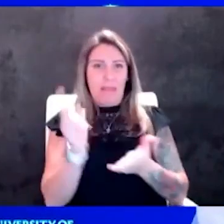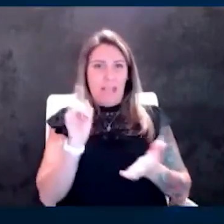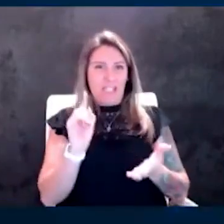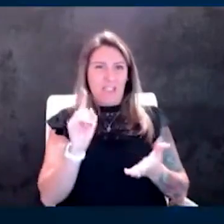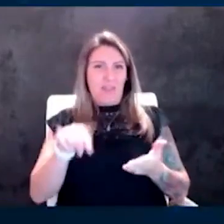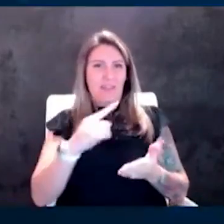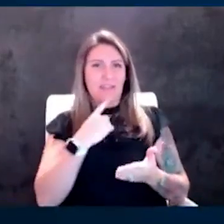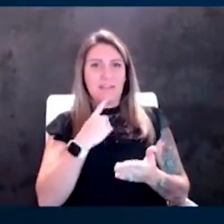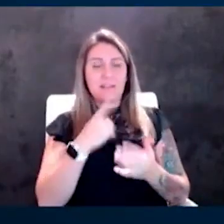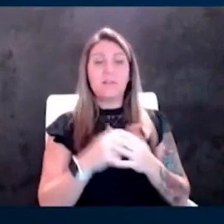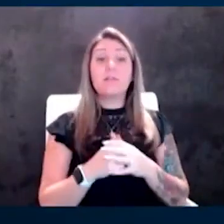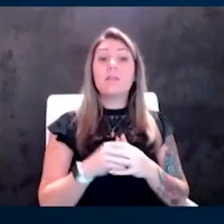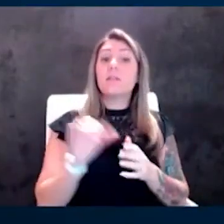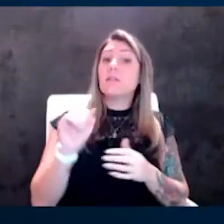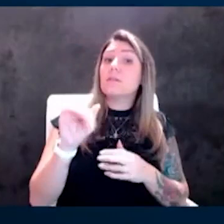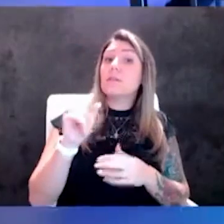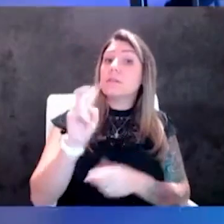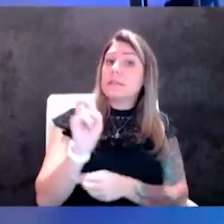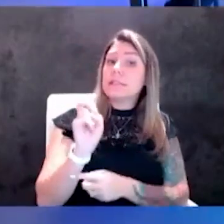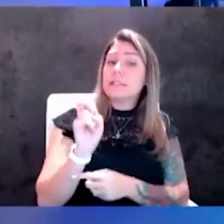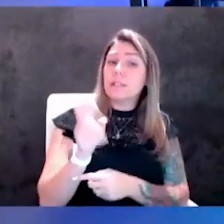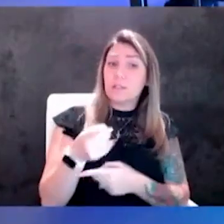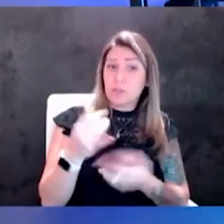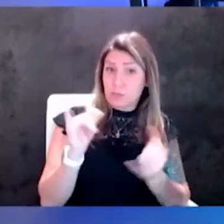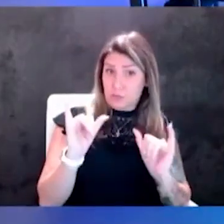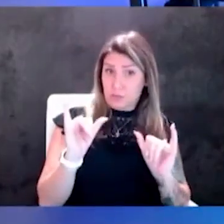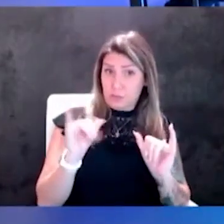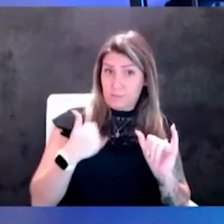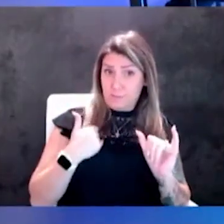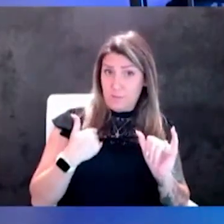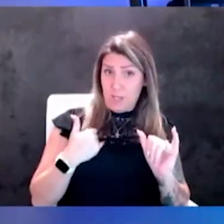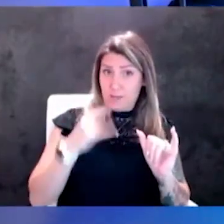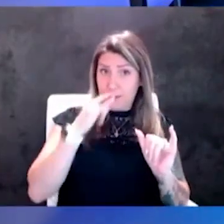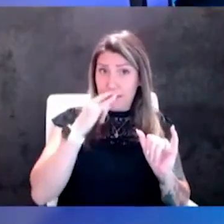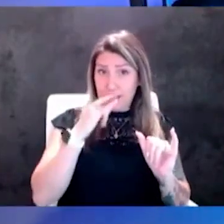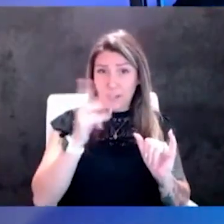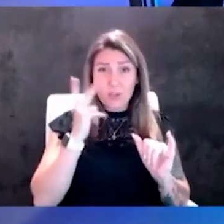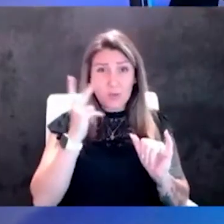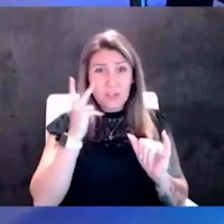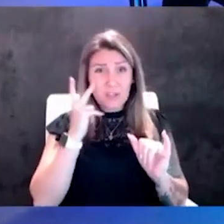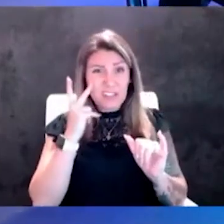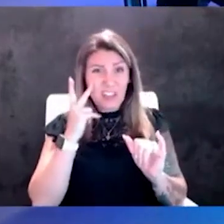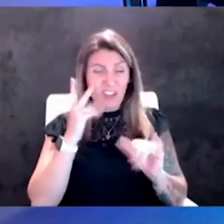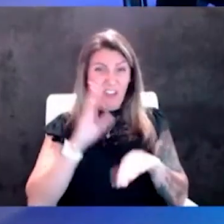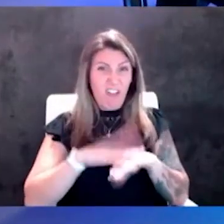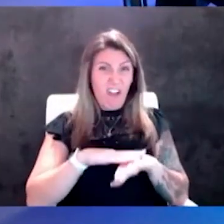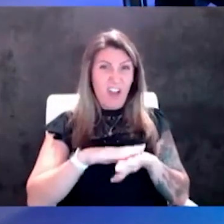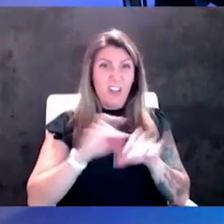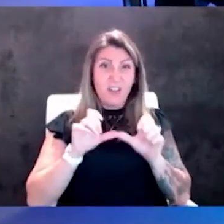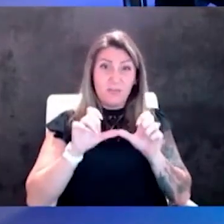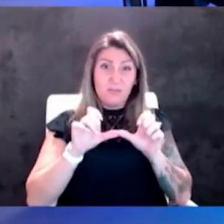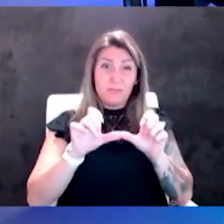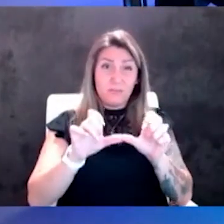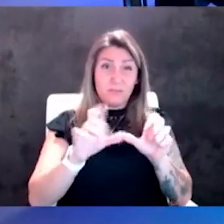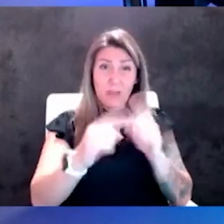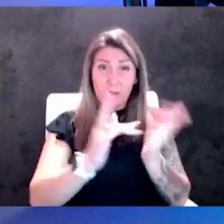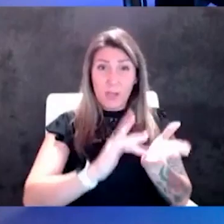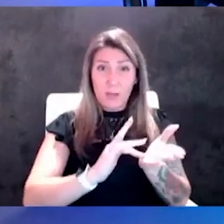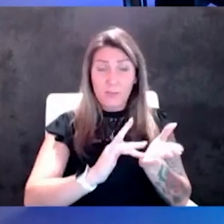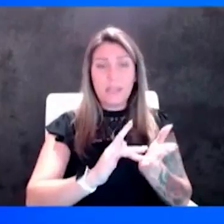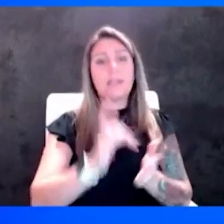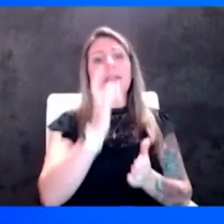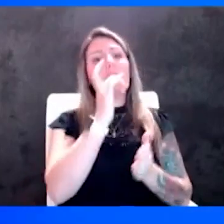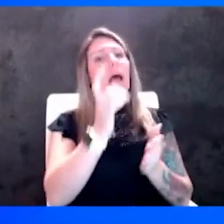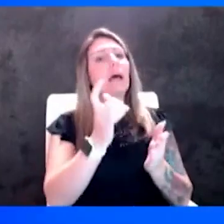Steve, do you still have young children that you see that are on these long-term antibiotics? I don't think not as much, and we're